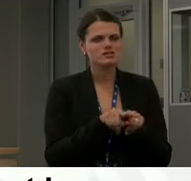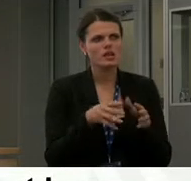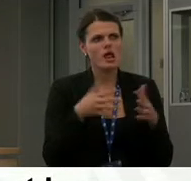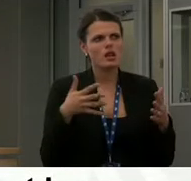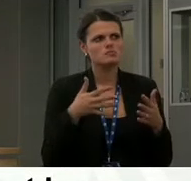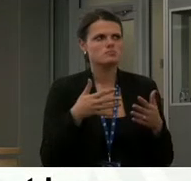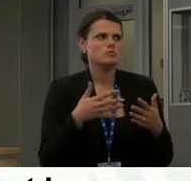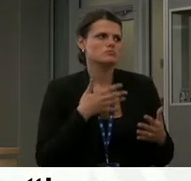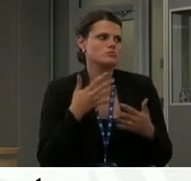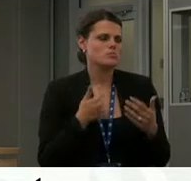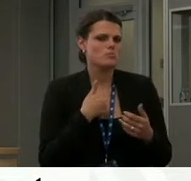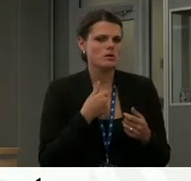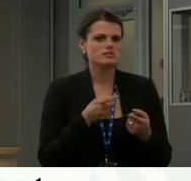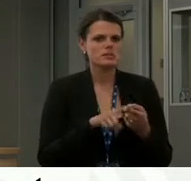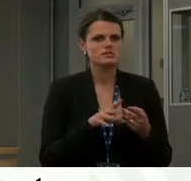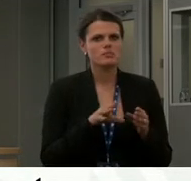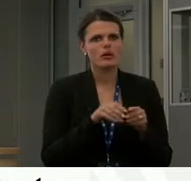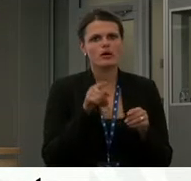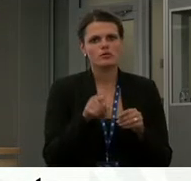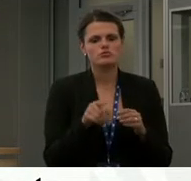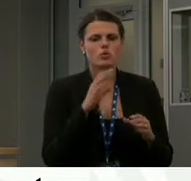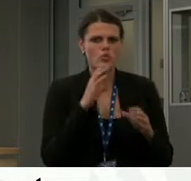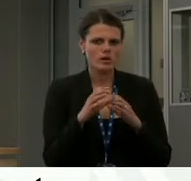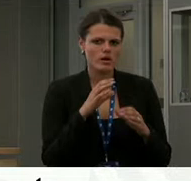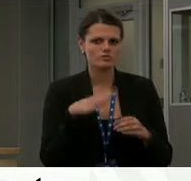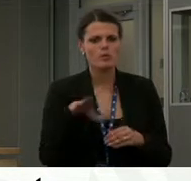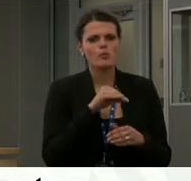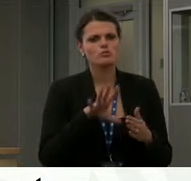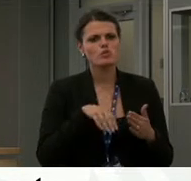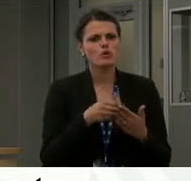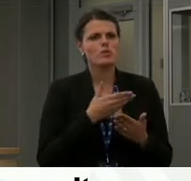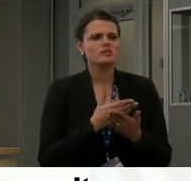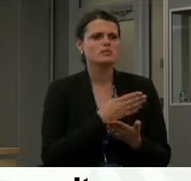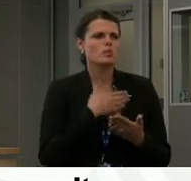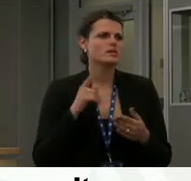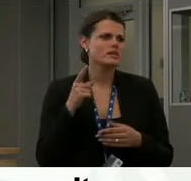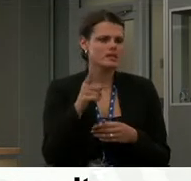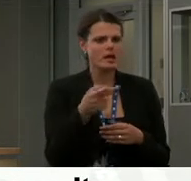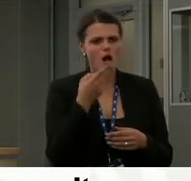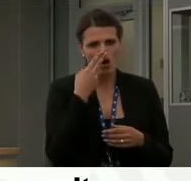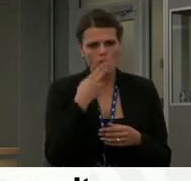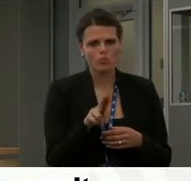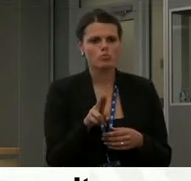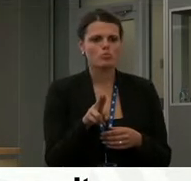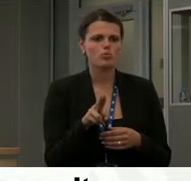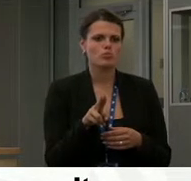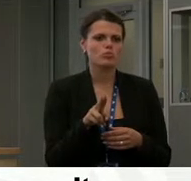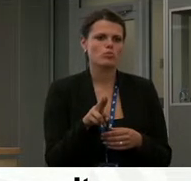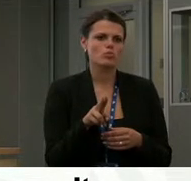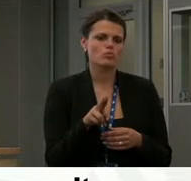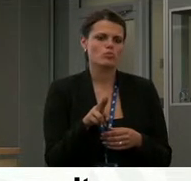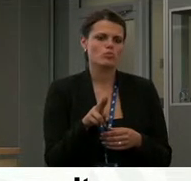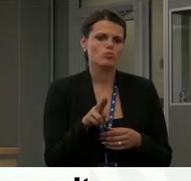me, autonomy and inclusion in the community. We're still very far from eradicating the